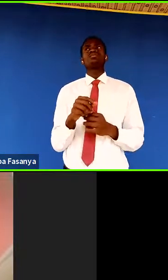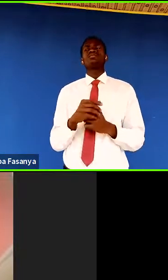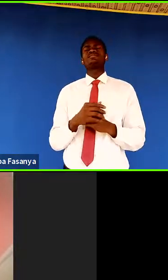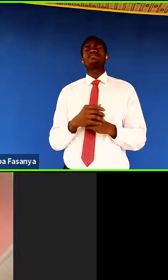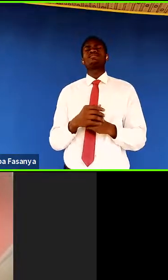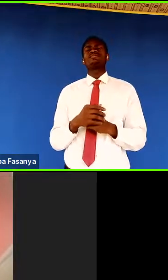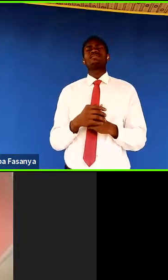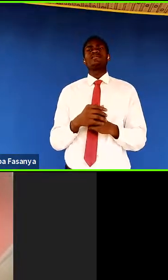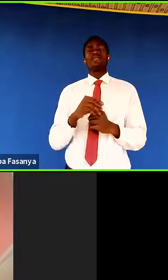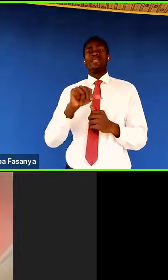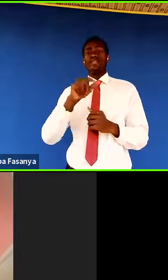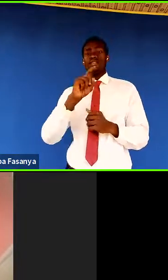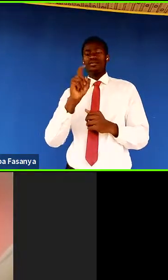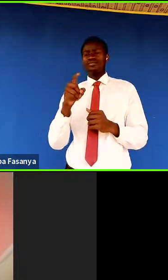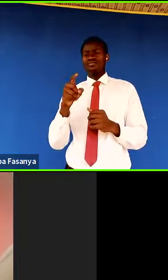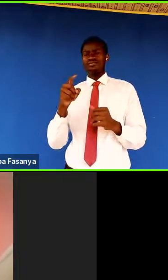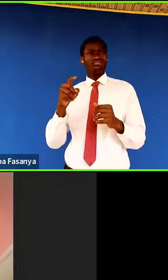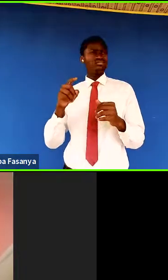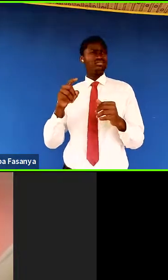experiencing noise somewhere.